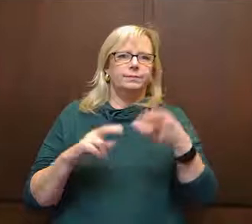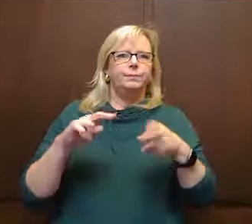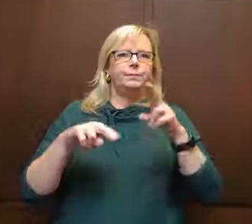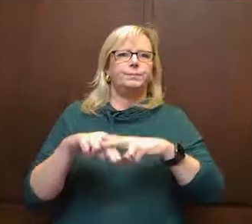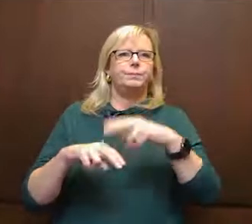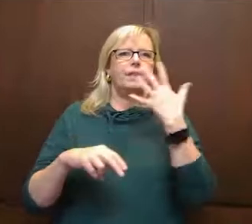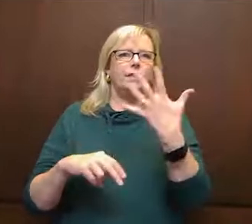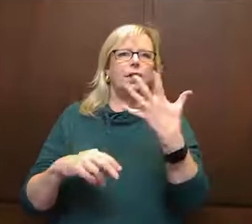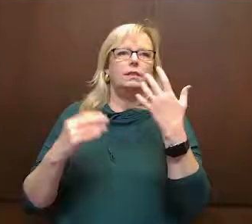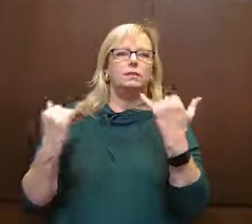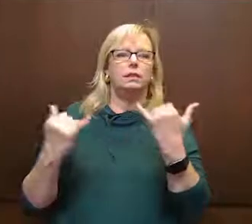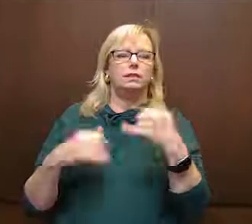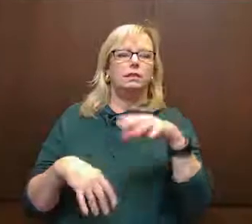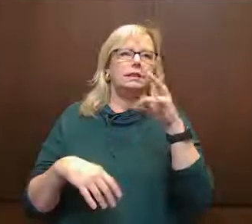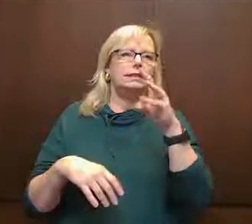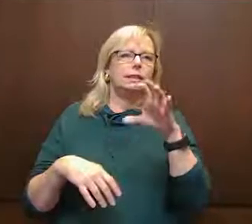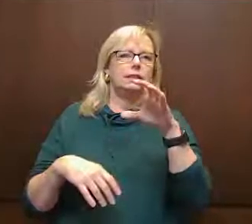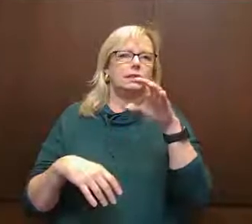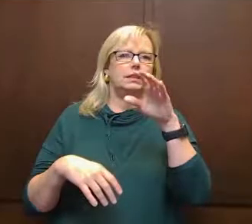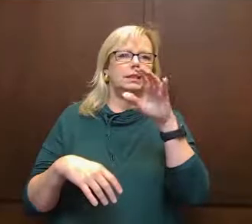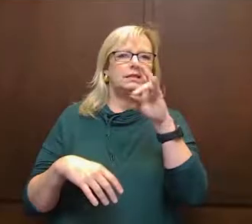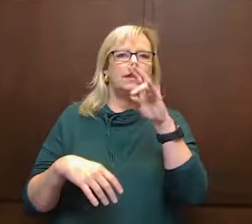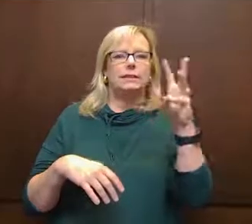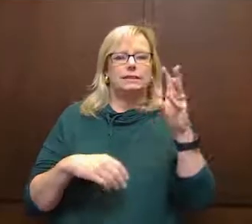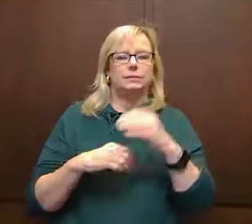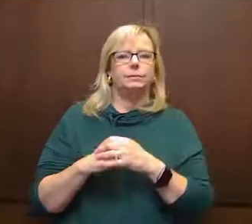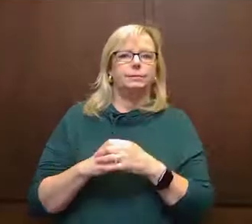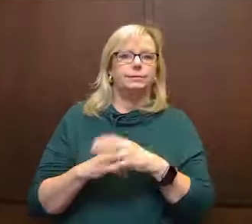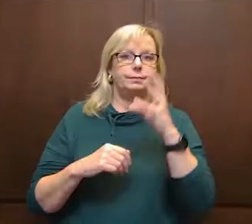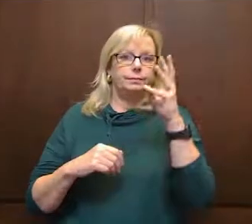62254 up 5 to 676.